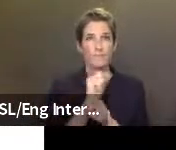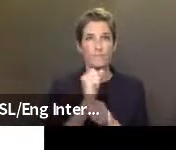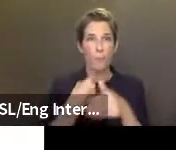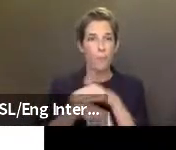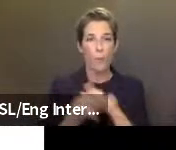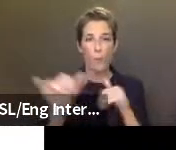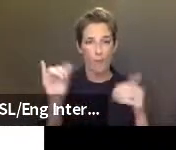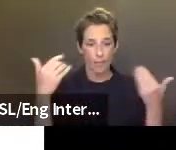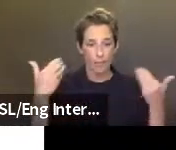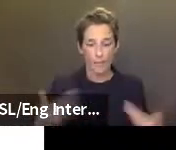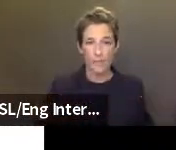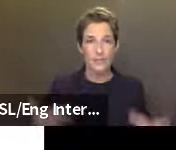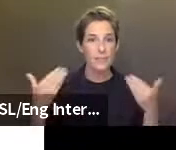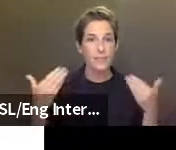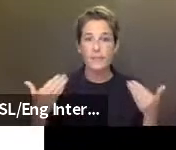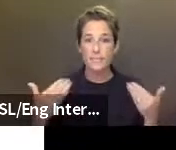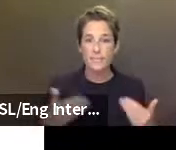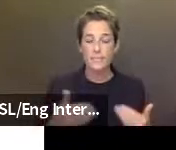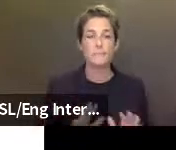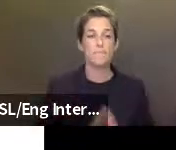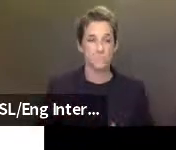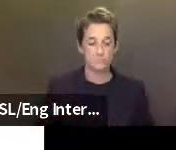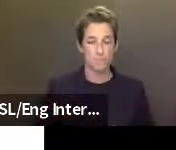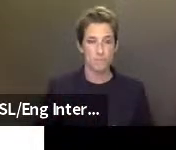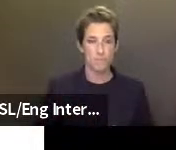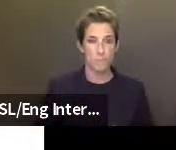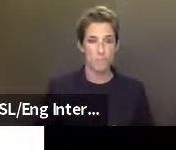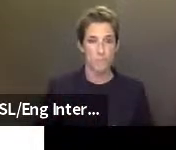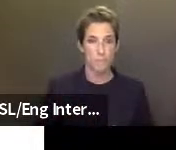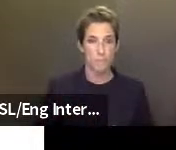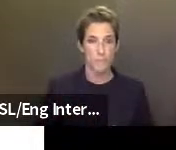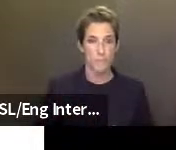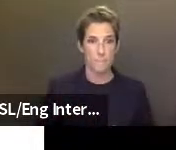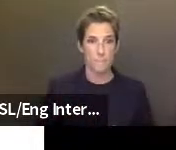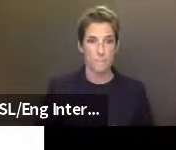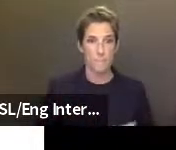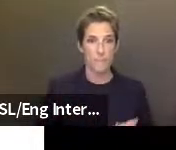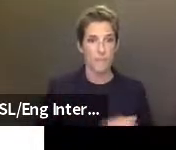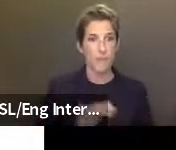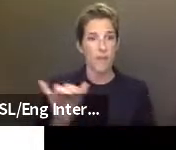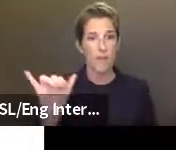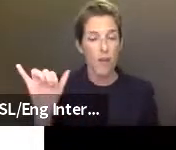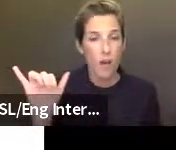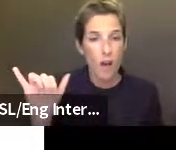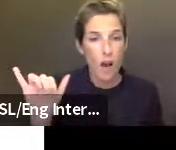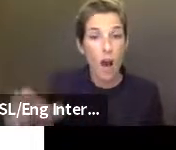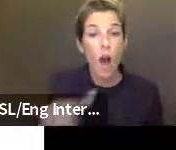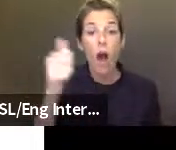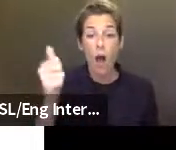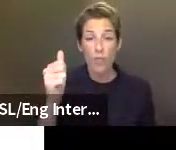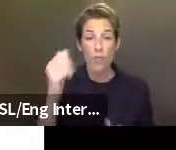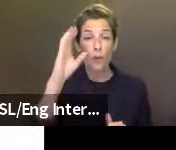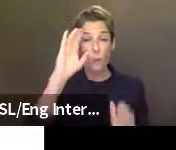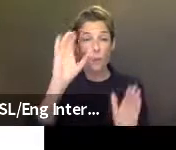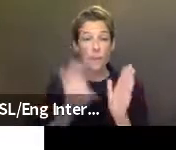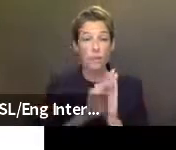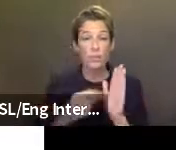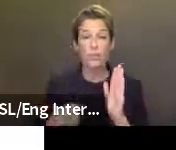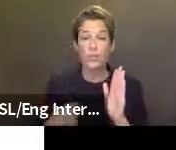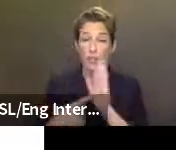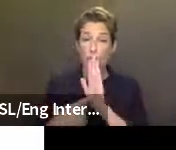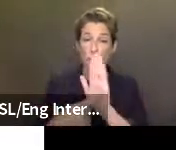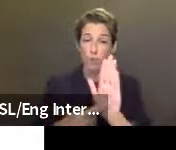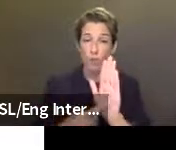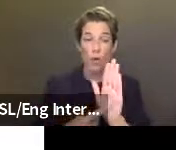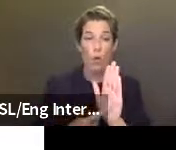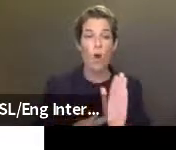Contrasting with others' deadpan assertions, my cabbage is bejeweled and adorned with a ghoulish dancing center.